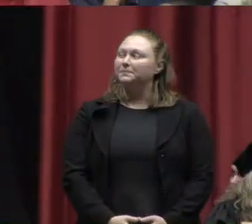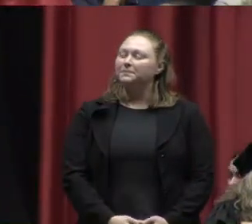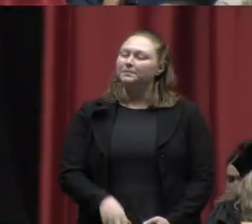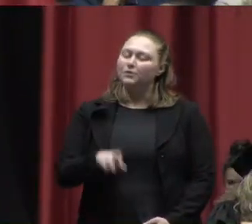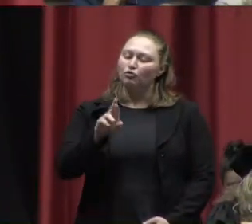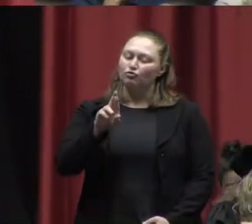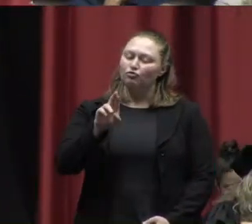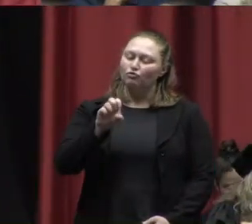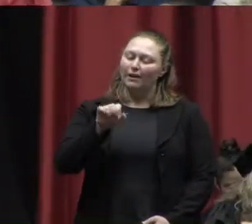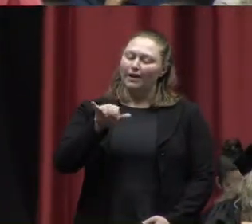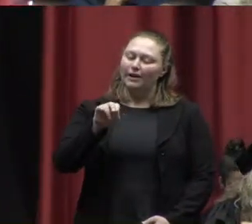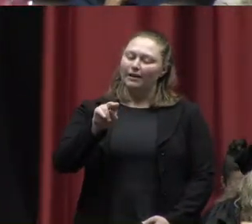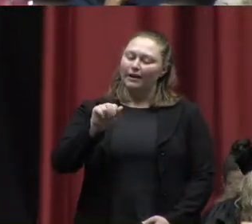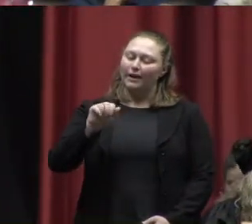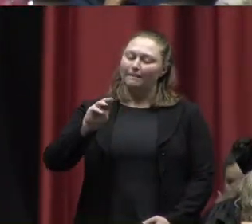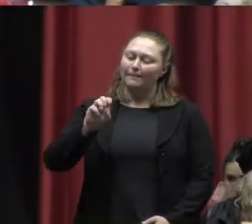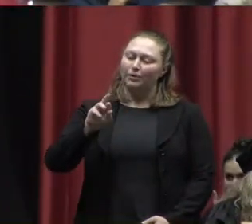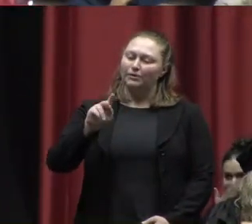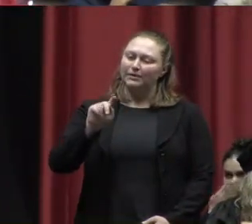Reina Martinez.